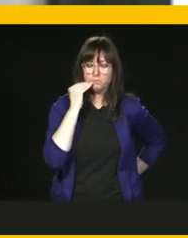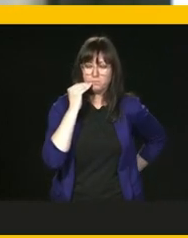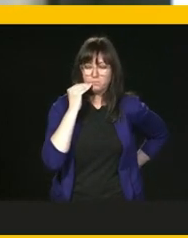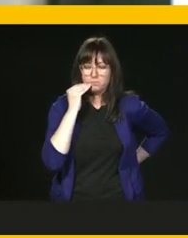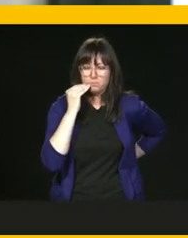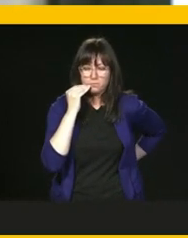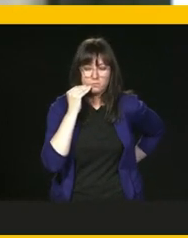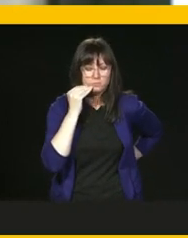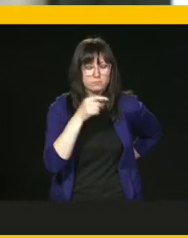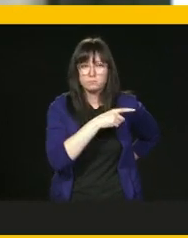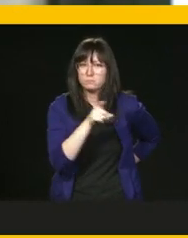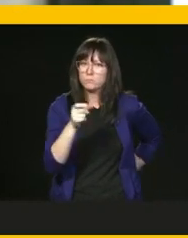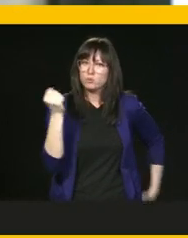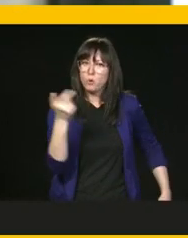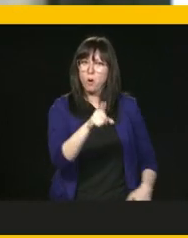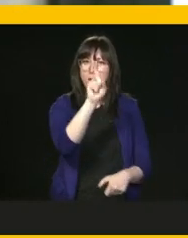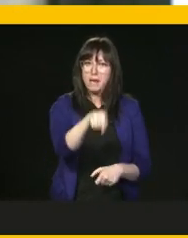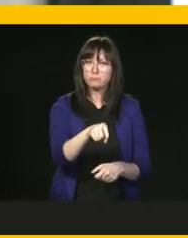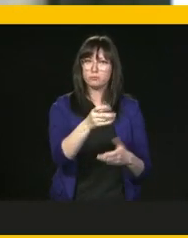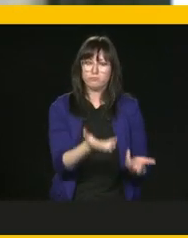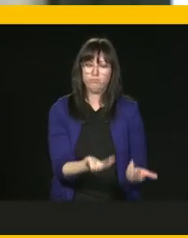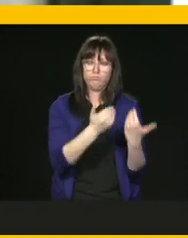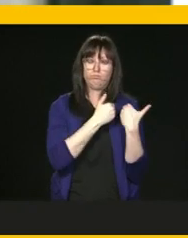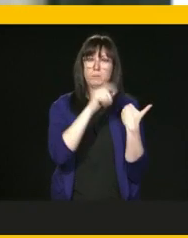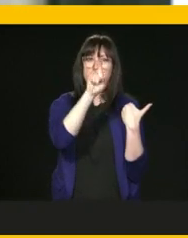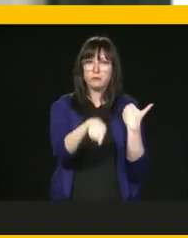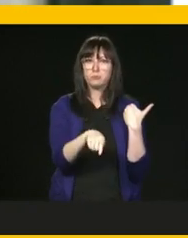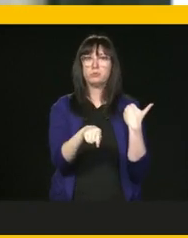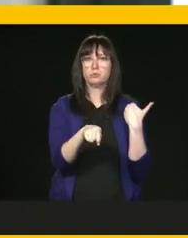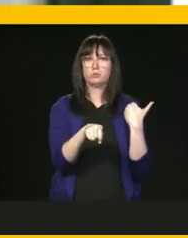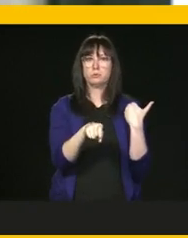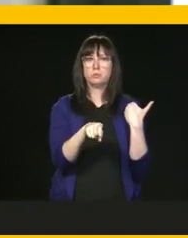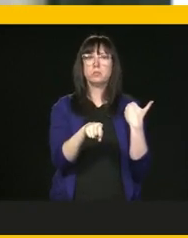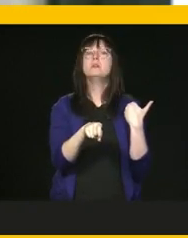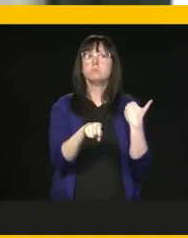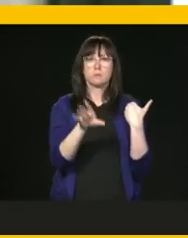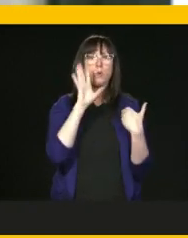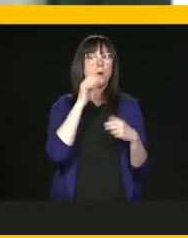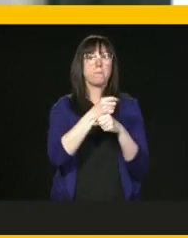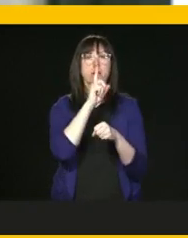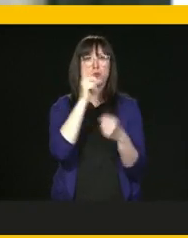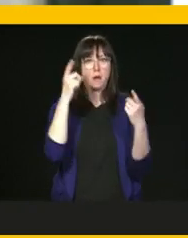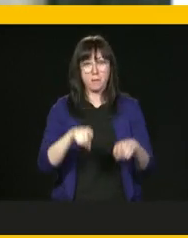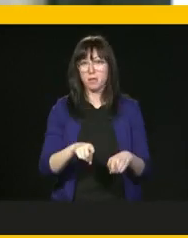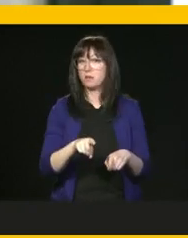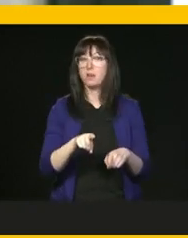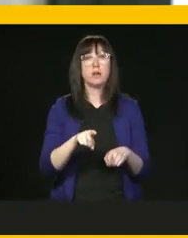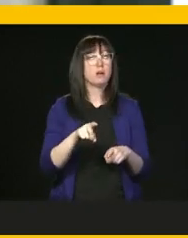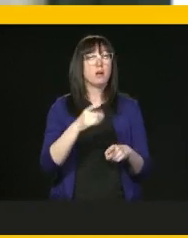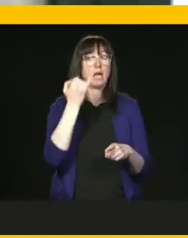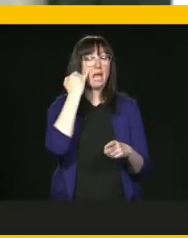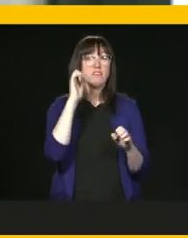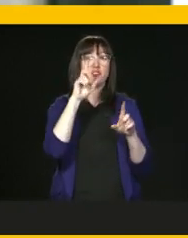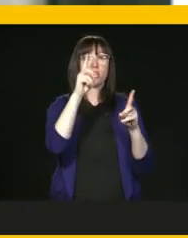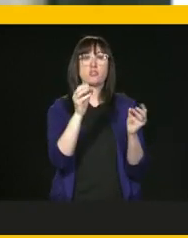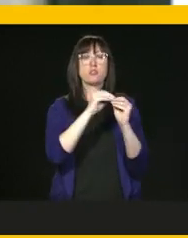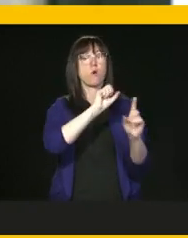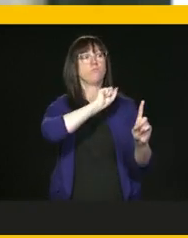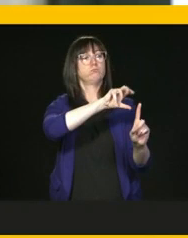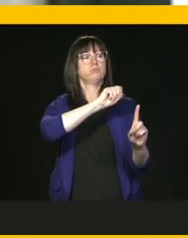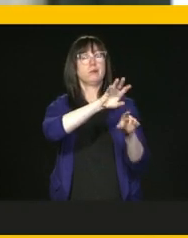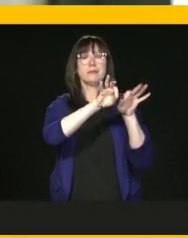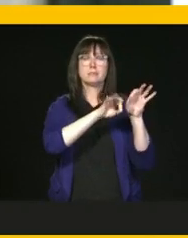is what we all need to be doing. And we're going to make sure this happens, whether by educating people more on the